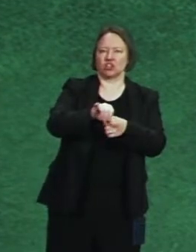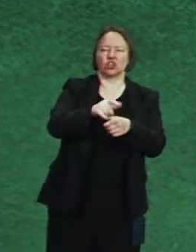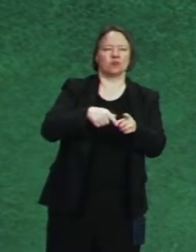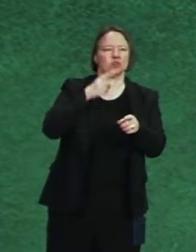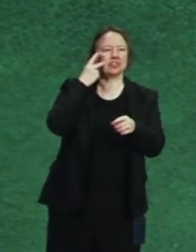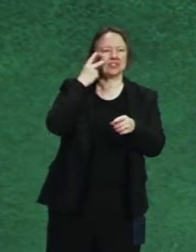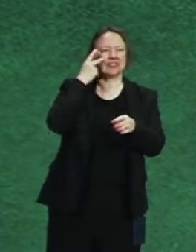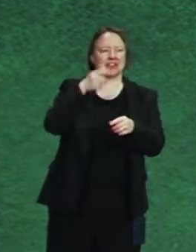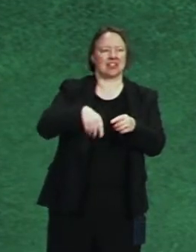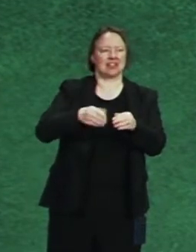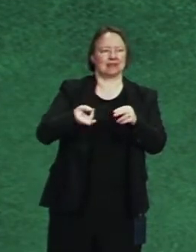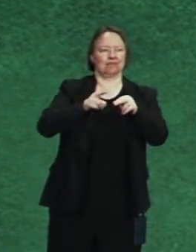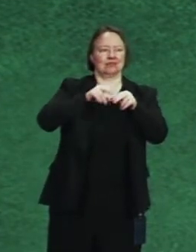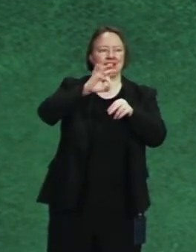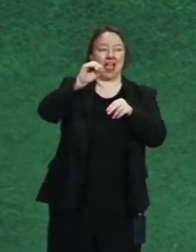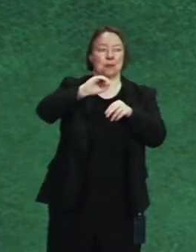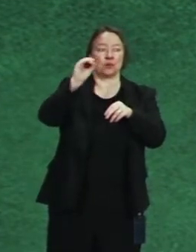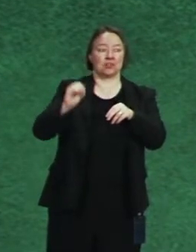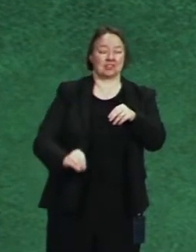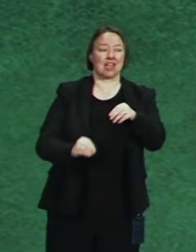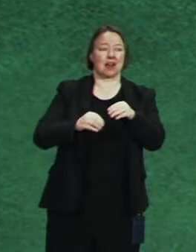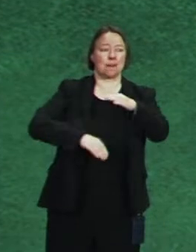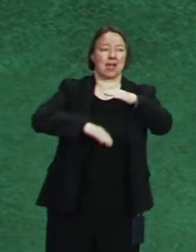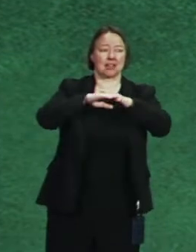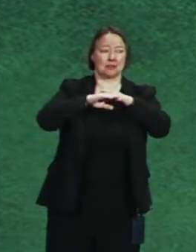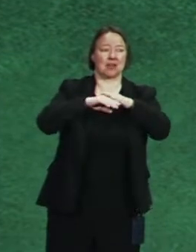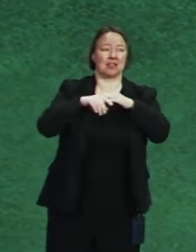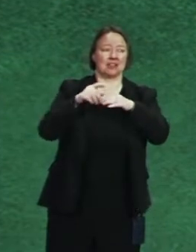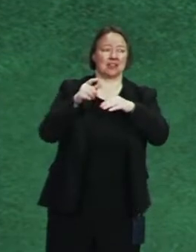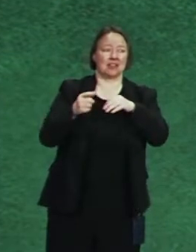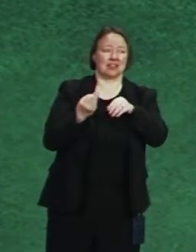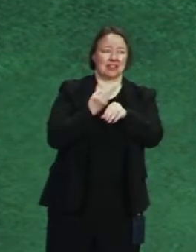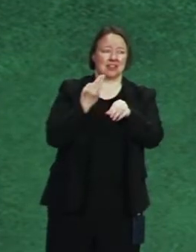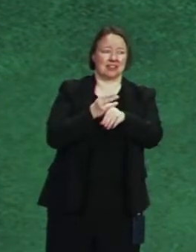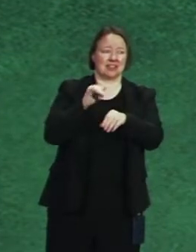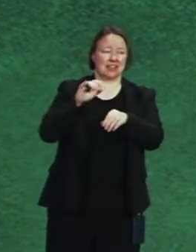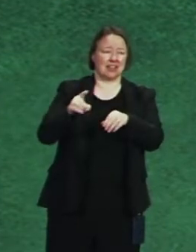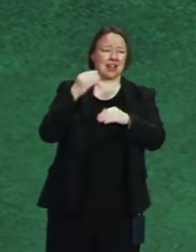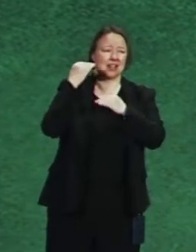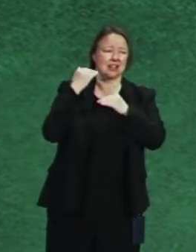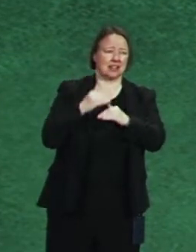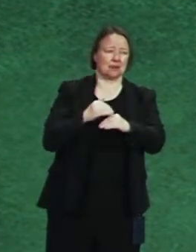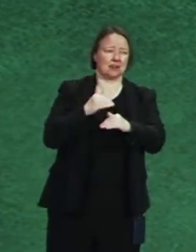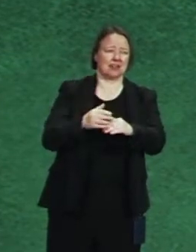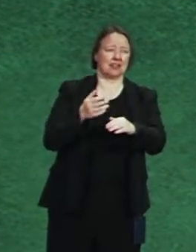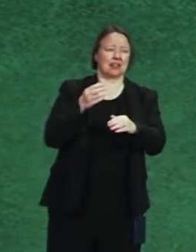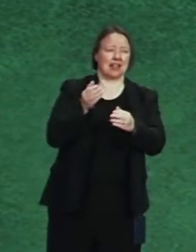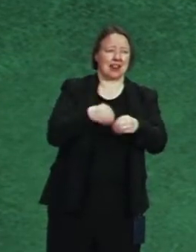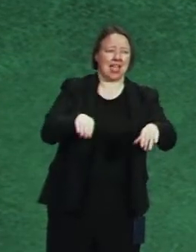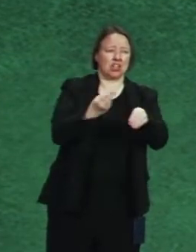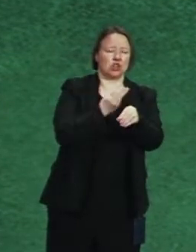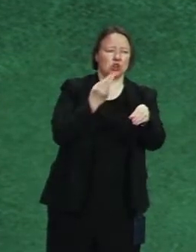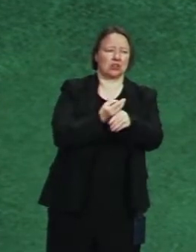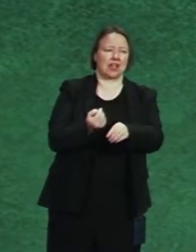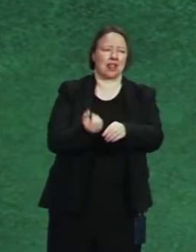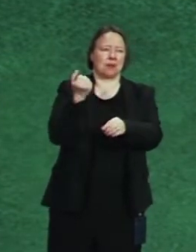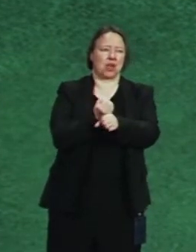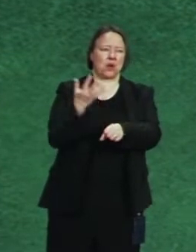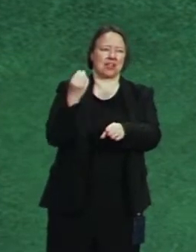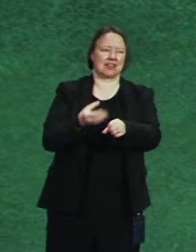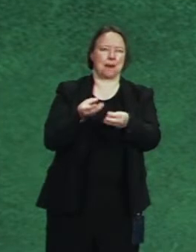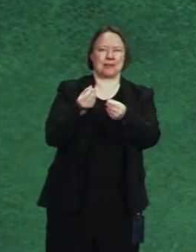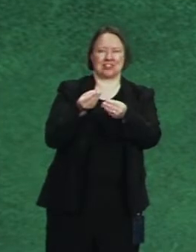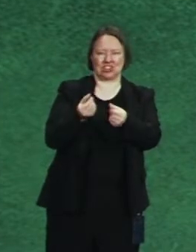up to 90%, maximizing crop yield, limiting land usage by crops, eliminating waste, and maximizing usage of